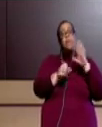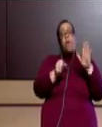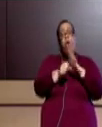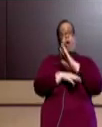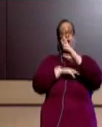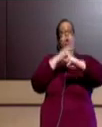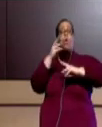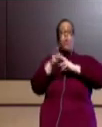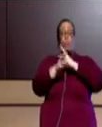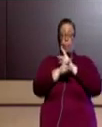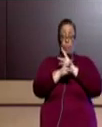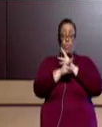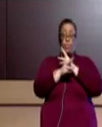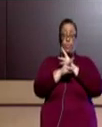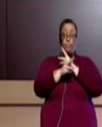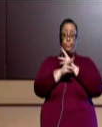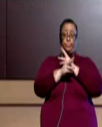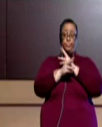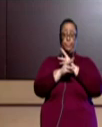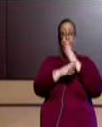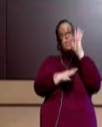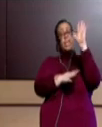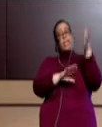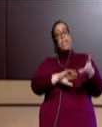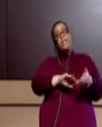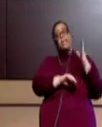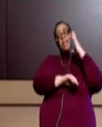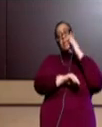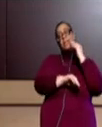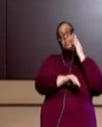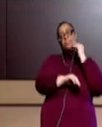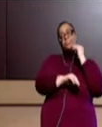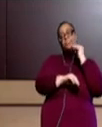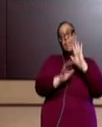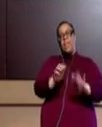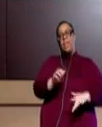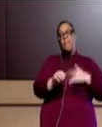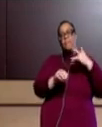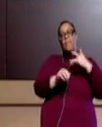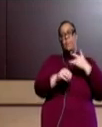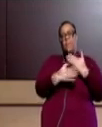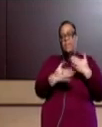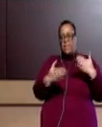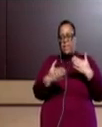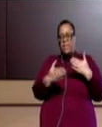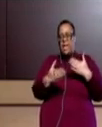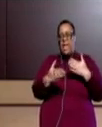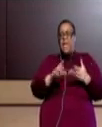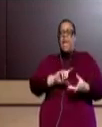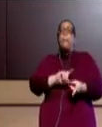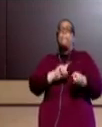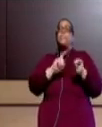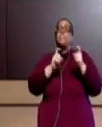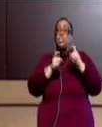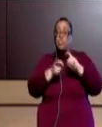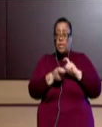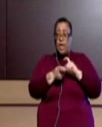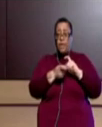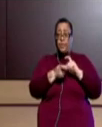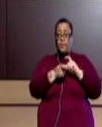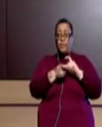is being rocked. And I felt as if things had been shattered. And I literally, if I were to